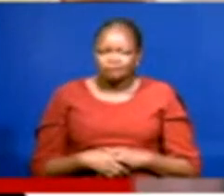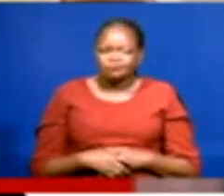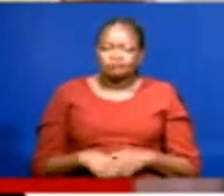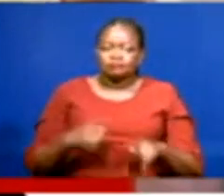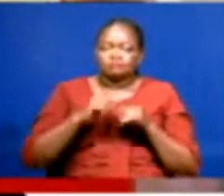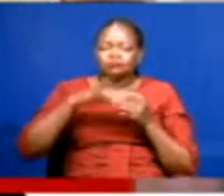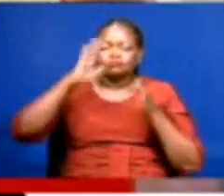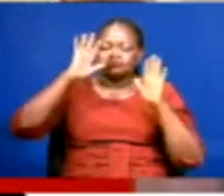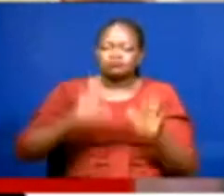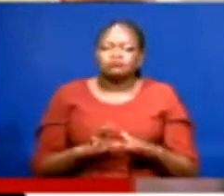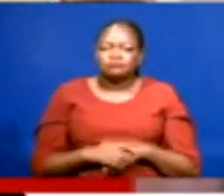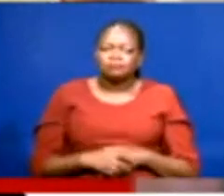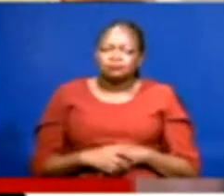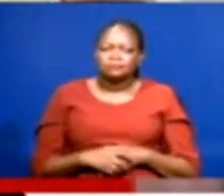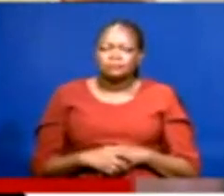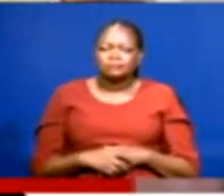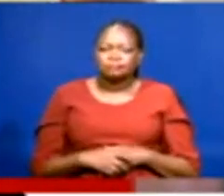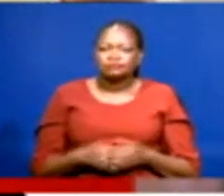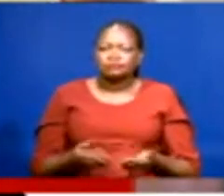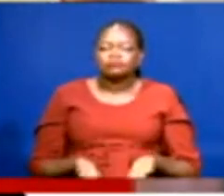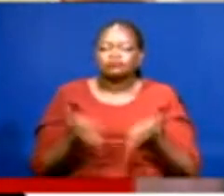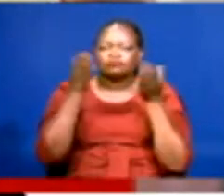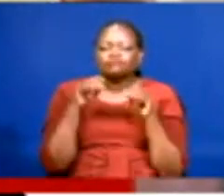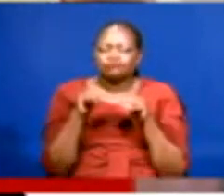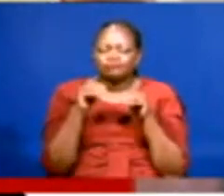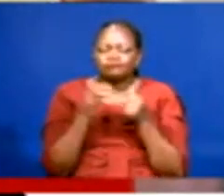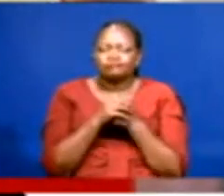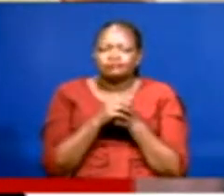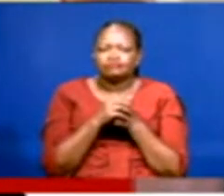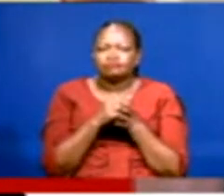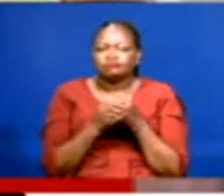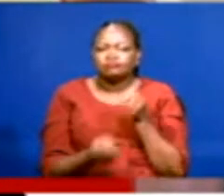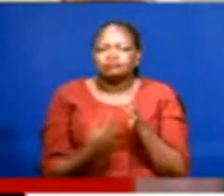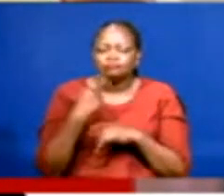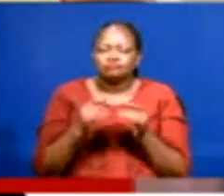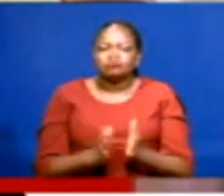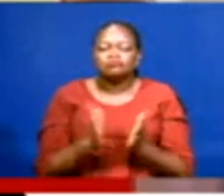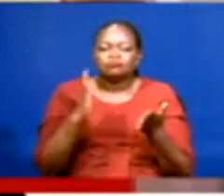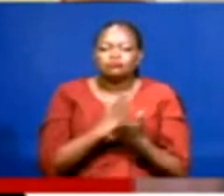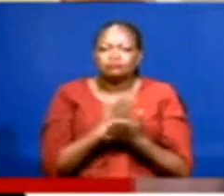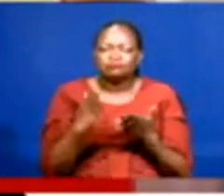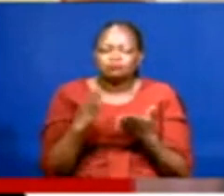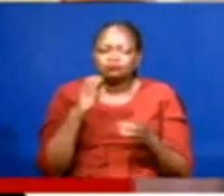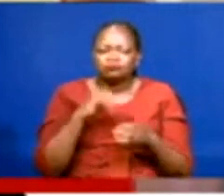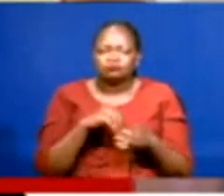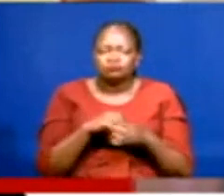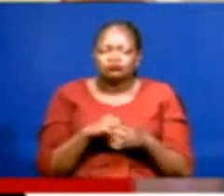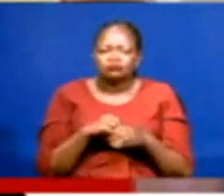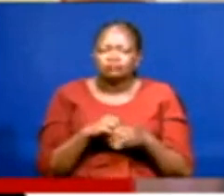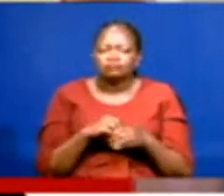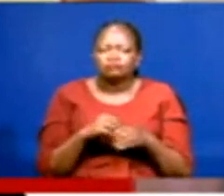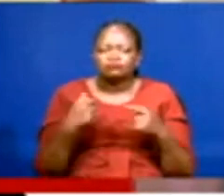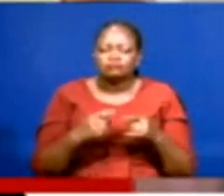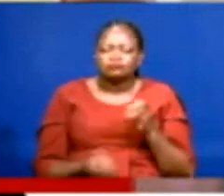more importantly, improve the quality of growth from public sector investment led growth to